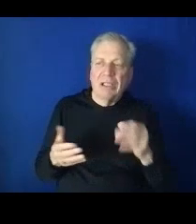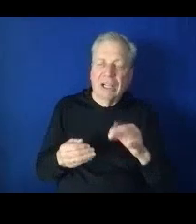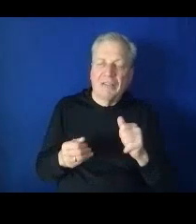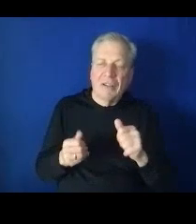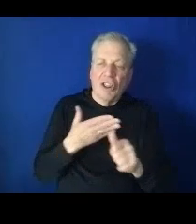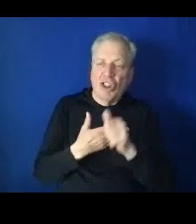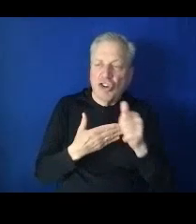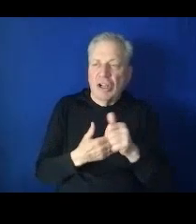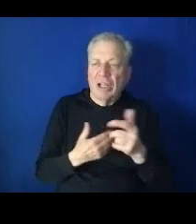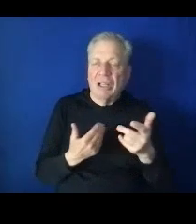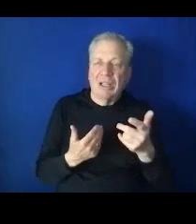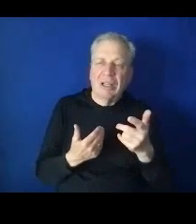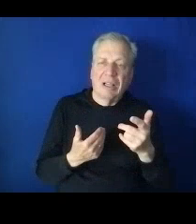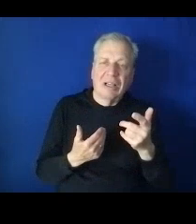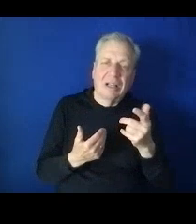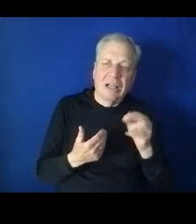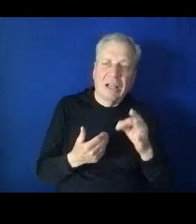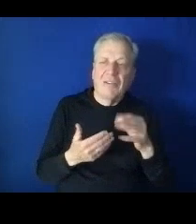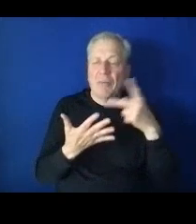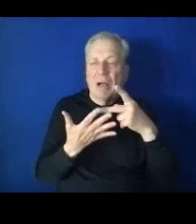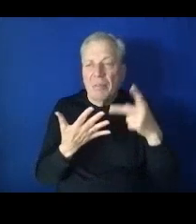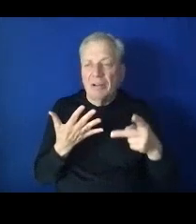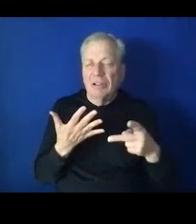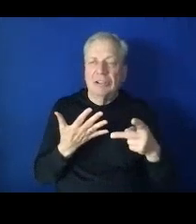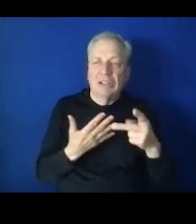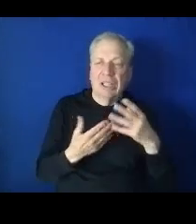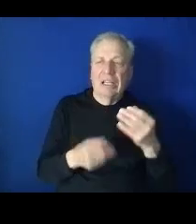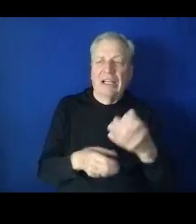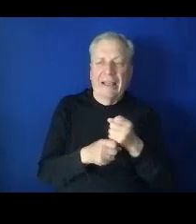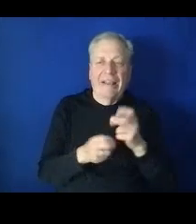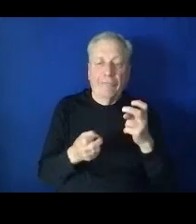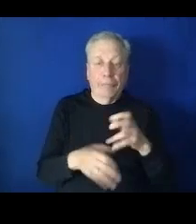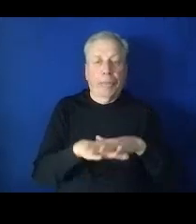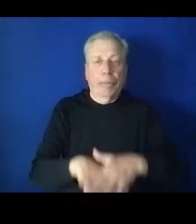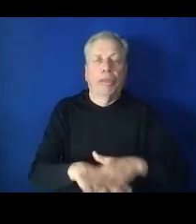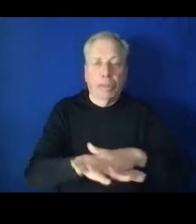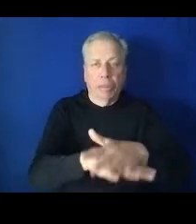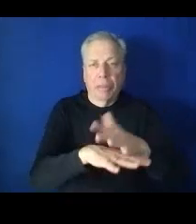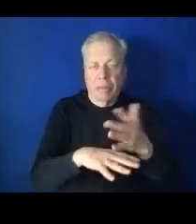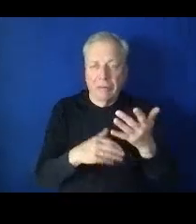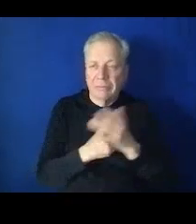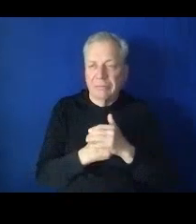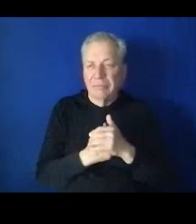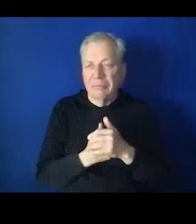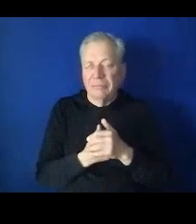things with wiping a population out from getting trampled, I would say.